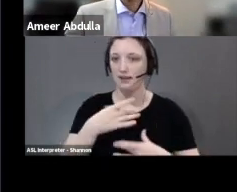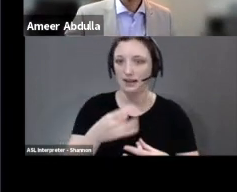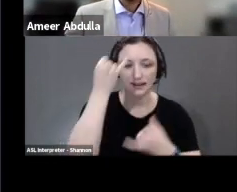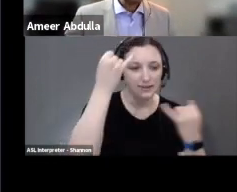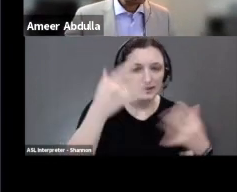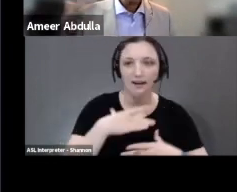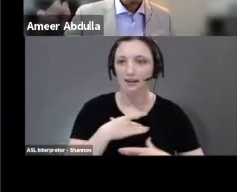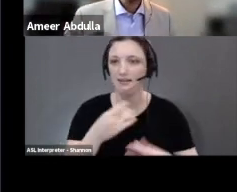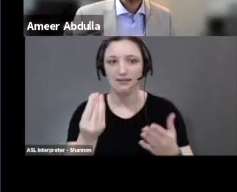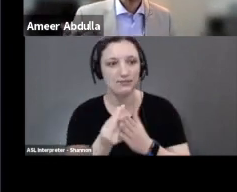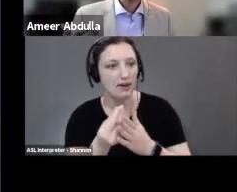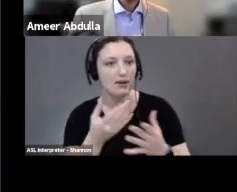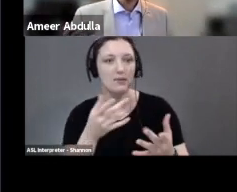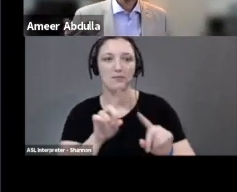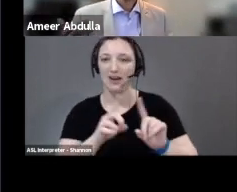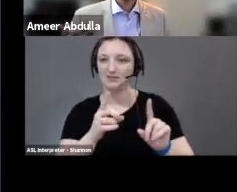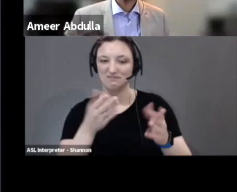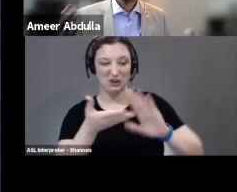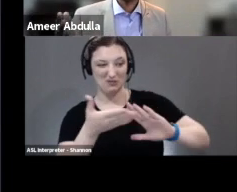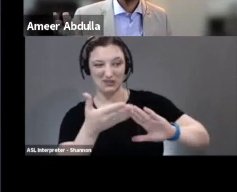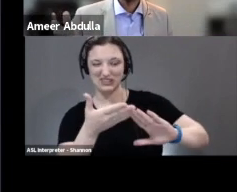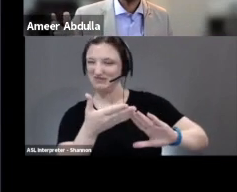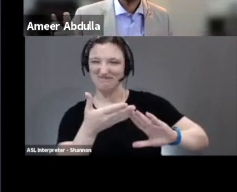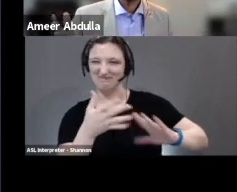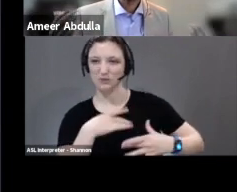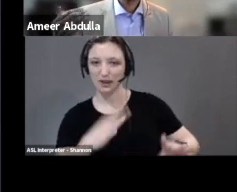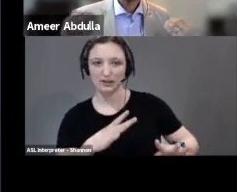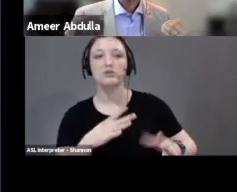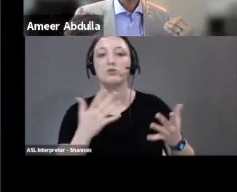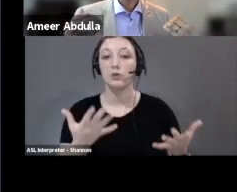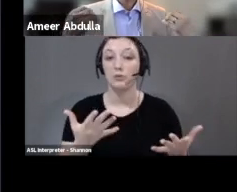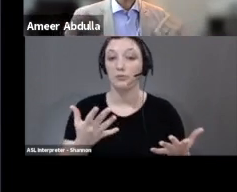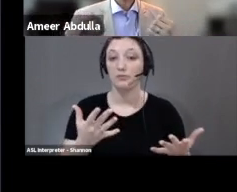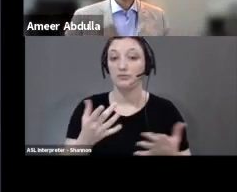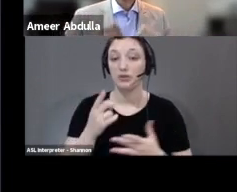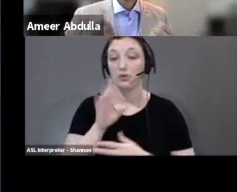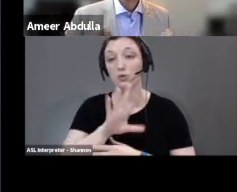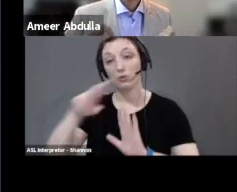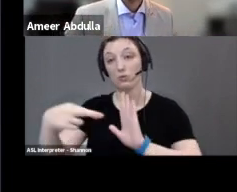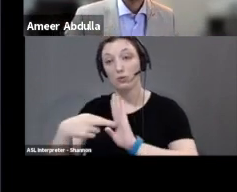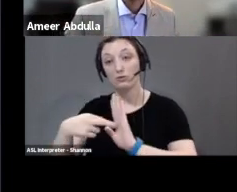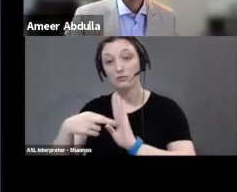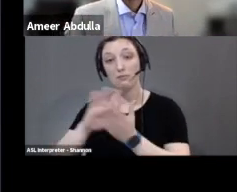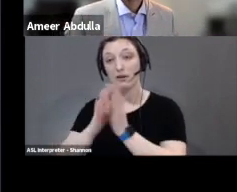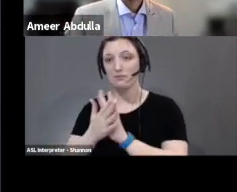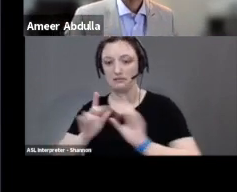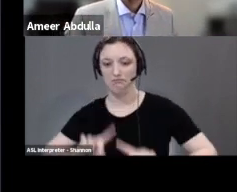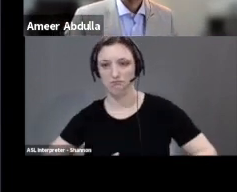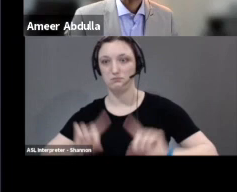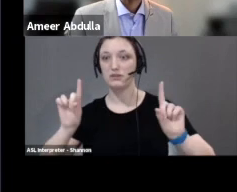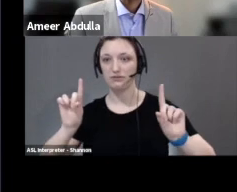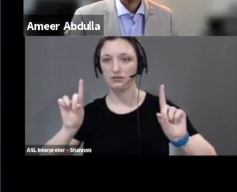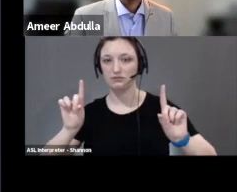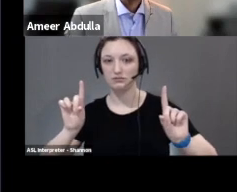give that role up. And so your hat will be your hat will be chosen by yourself to be very different than when it was